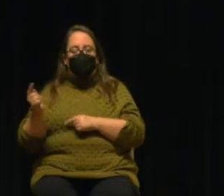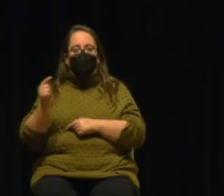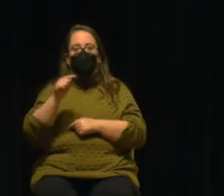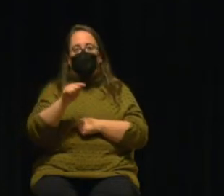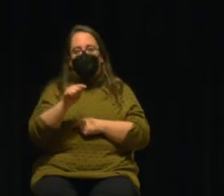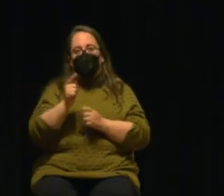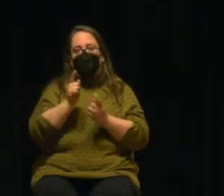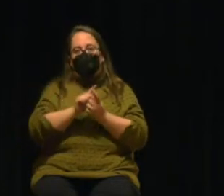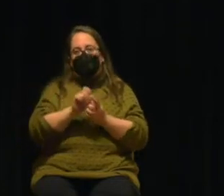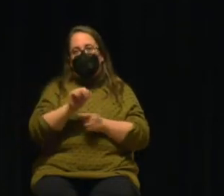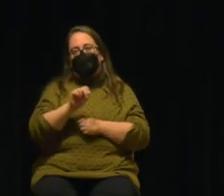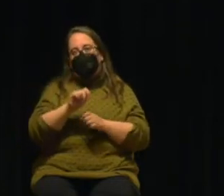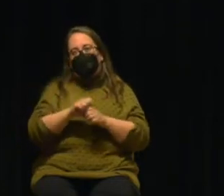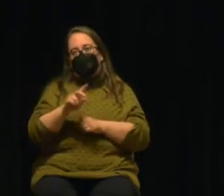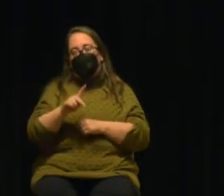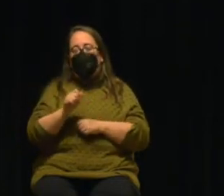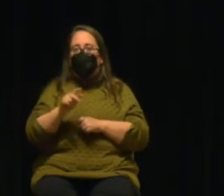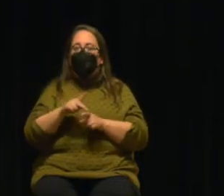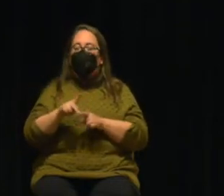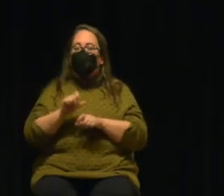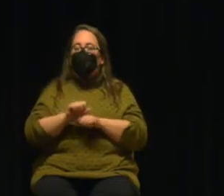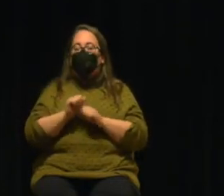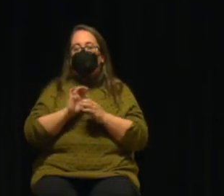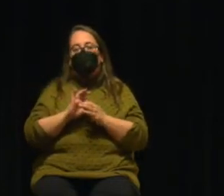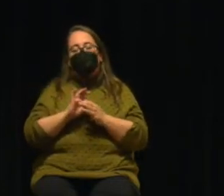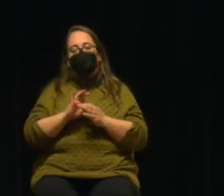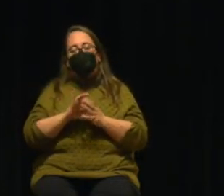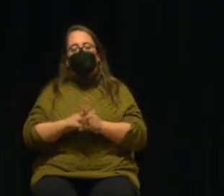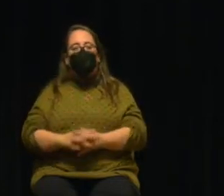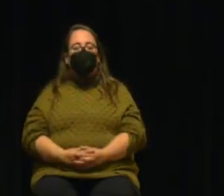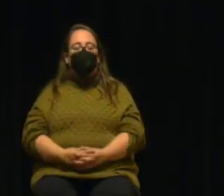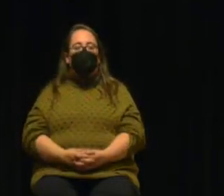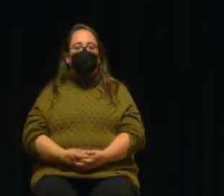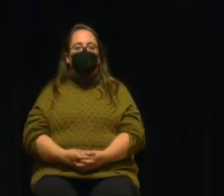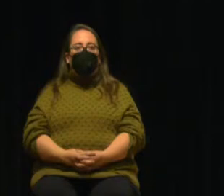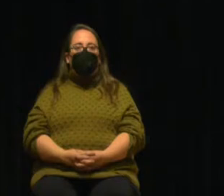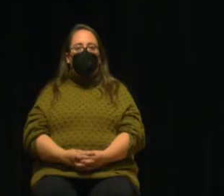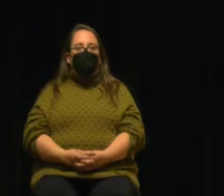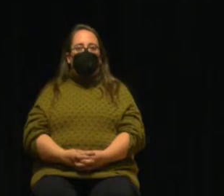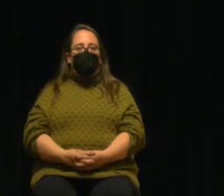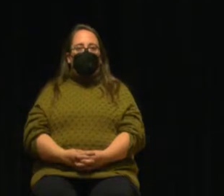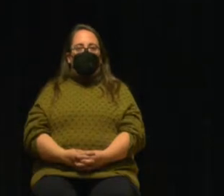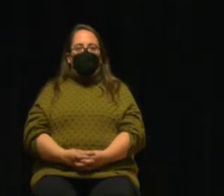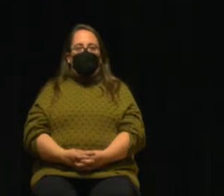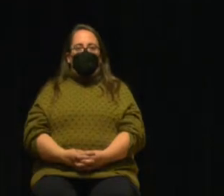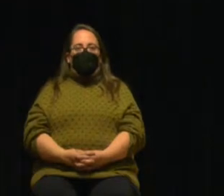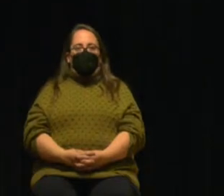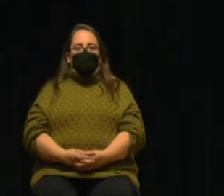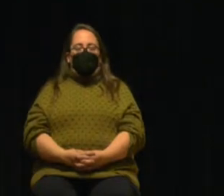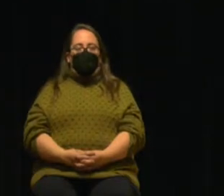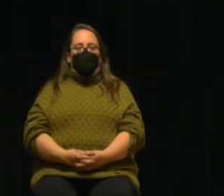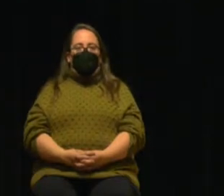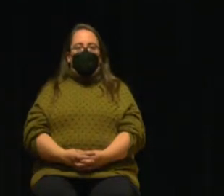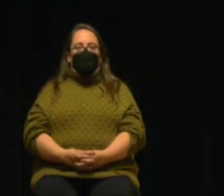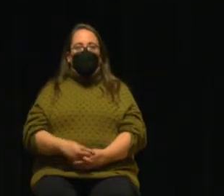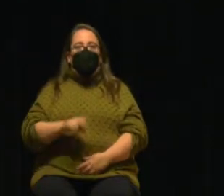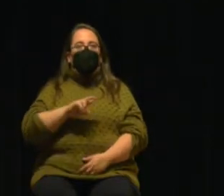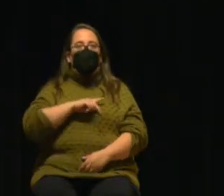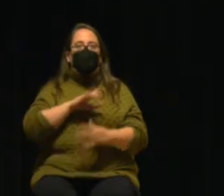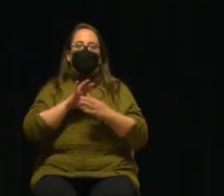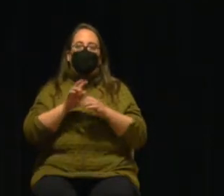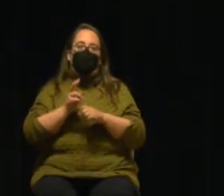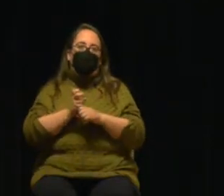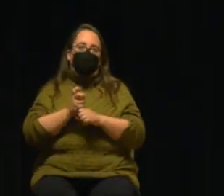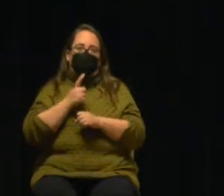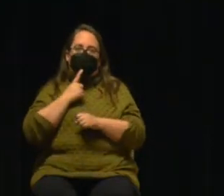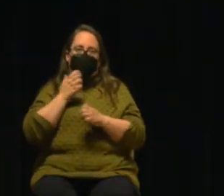Philadelphia. So they definitely have a professional working relationship. What their personal relationship is hard to